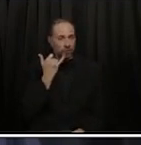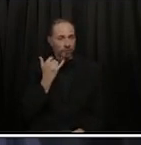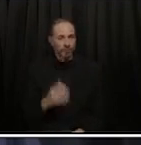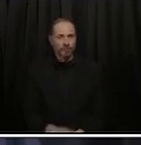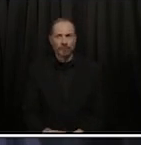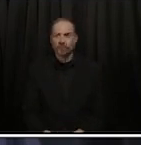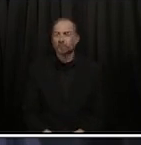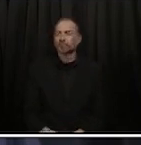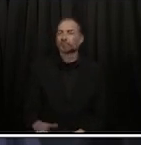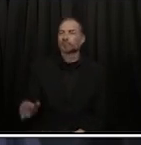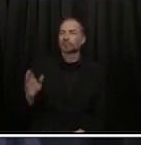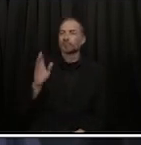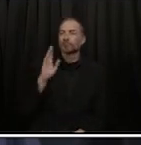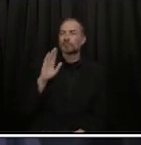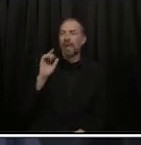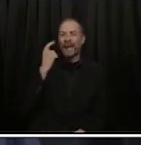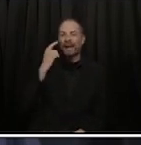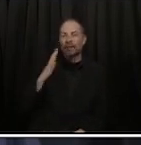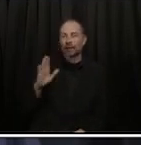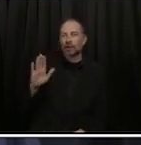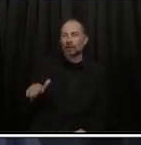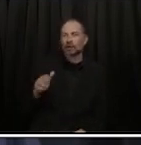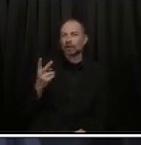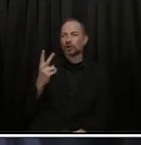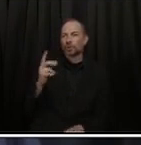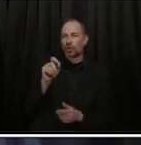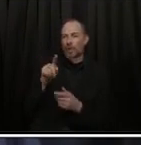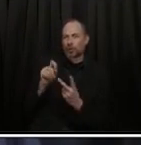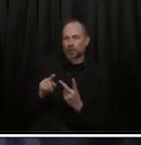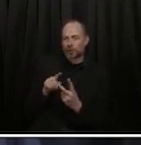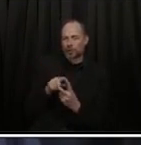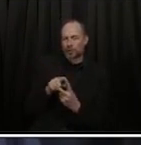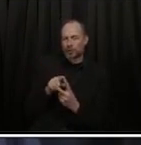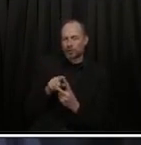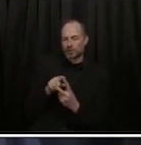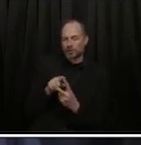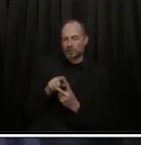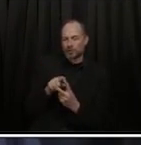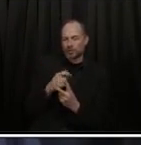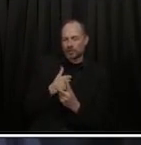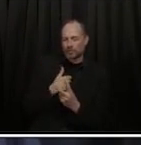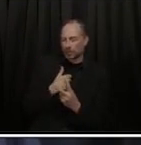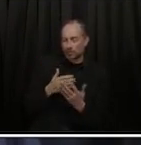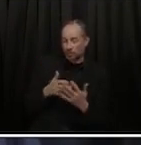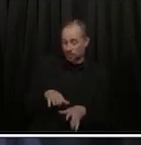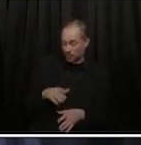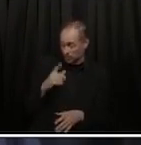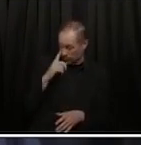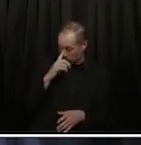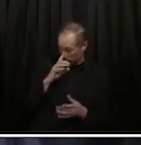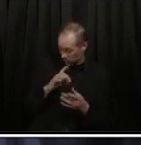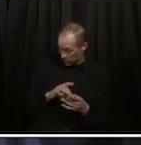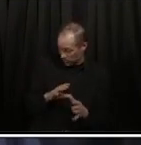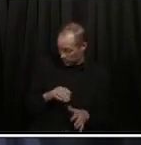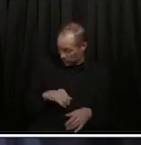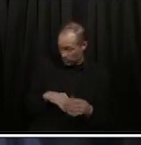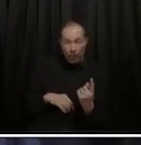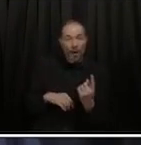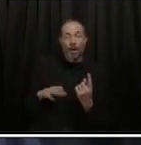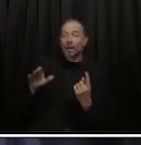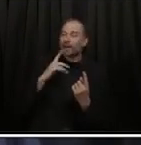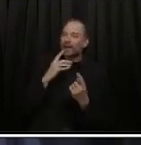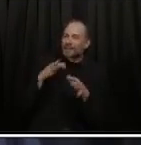Hi, Governor Seth from the Gazette. Two questions. One, I'm sorry, I totally lost my train of thought. One, is